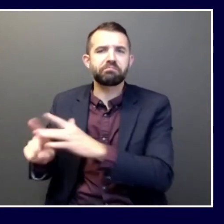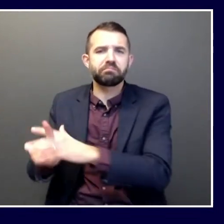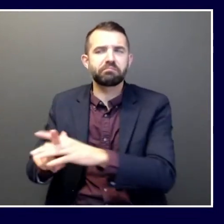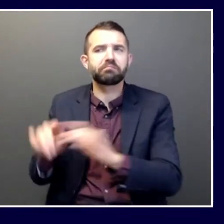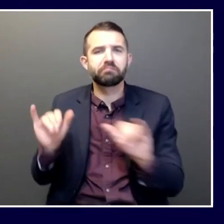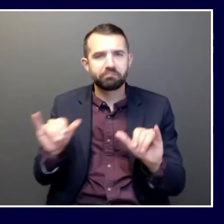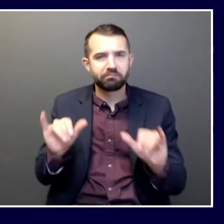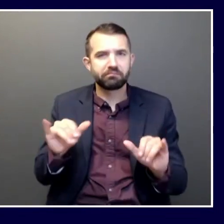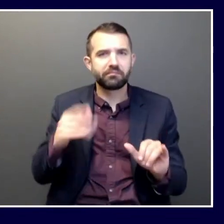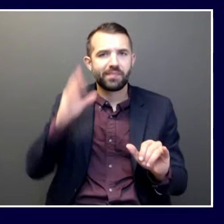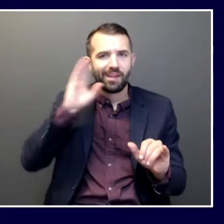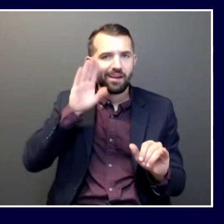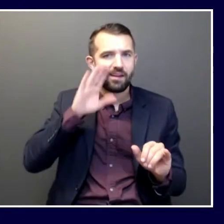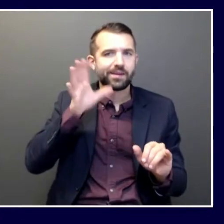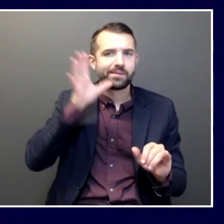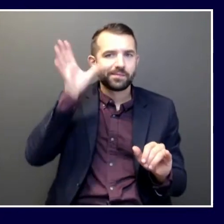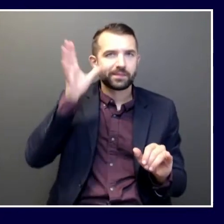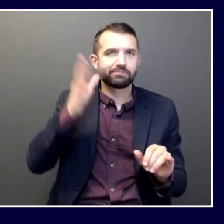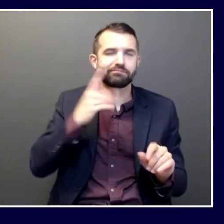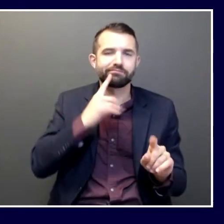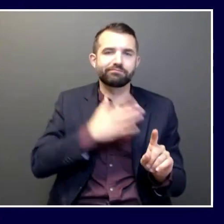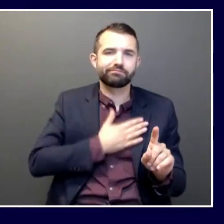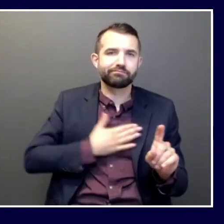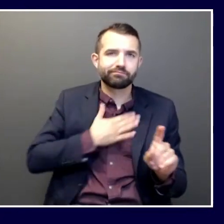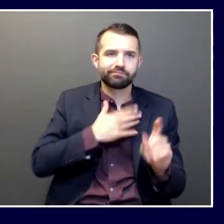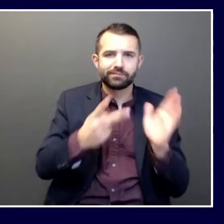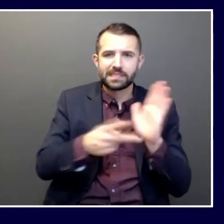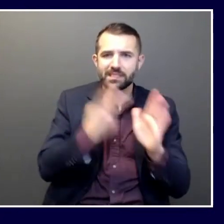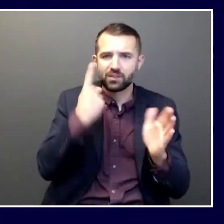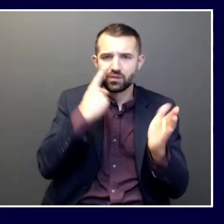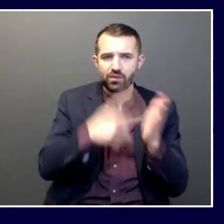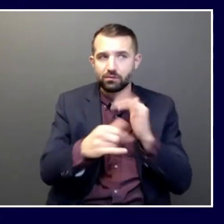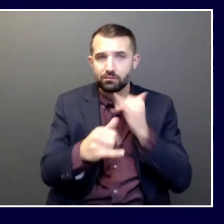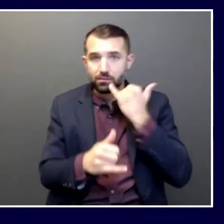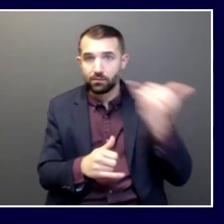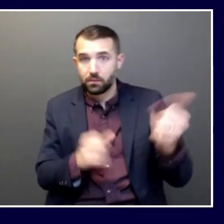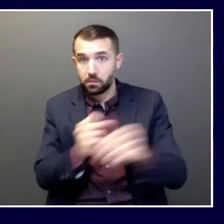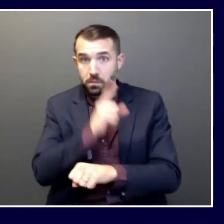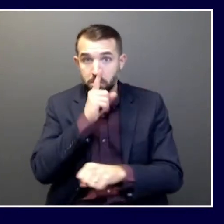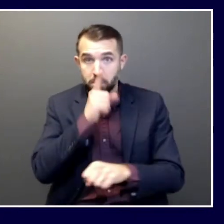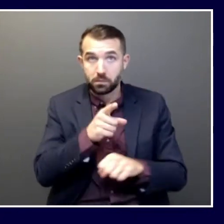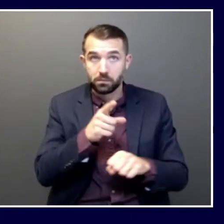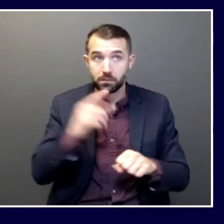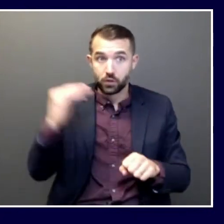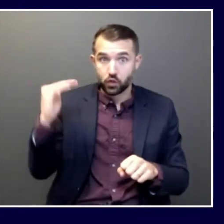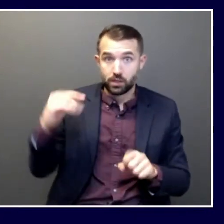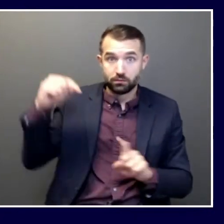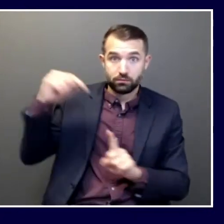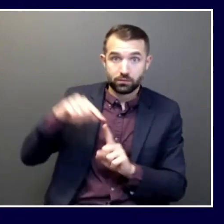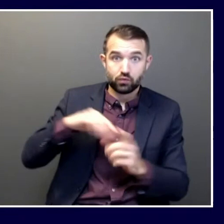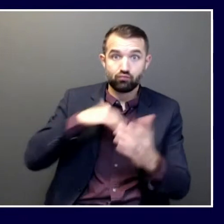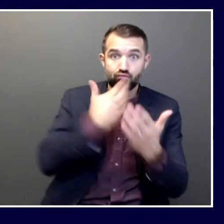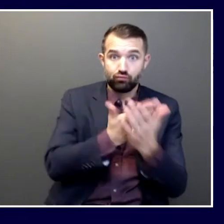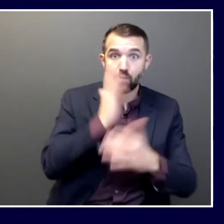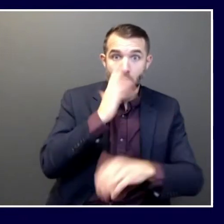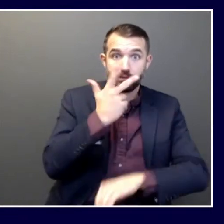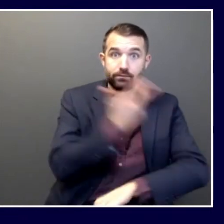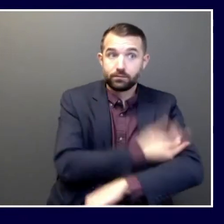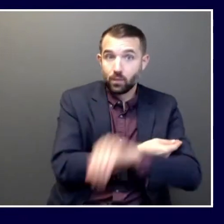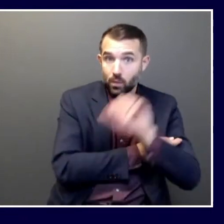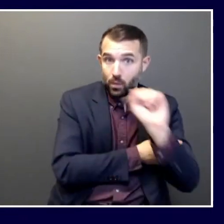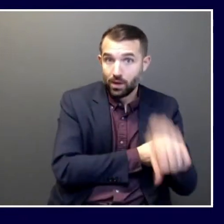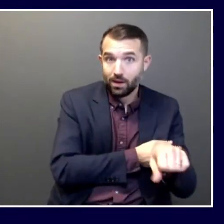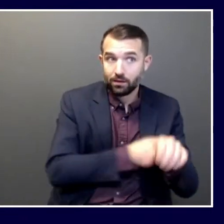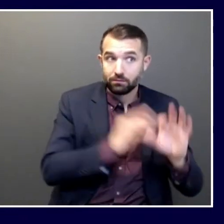and make sure that when they arrive, their child will indeed be able to get vaccinated. Evan, I'd be remiss if I didn't mention something here.